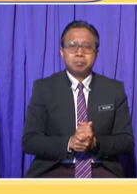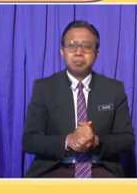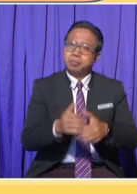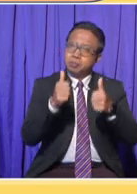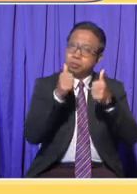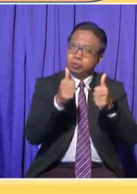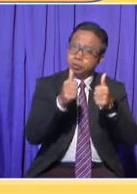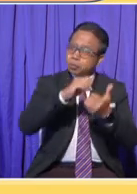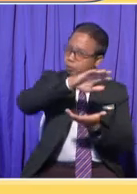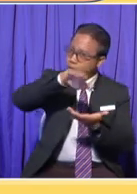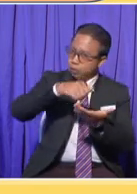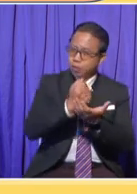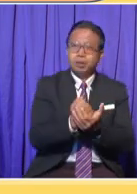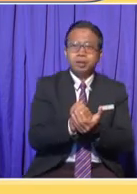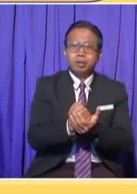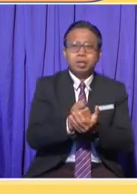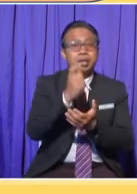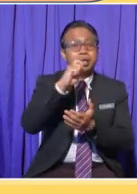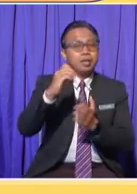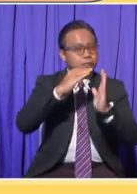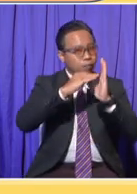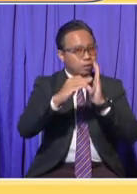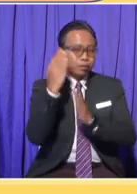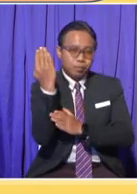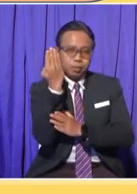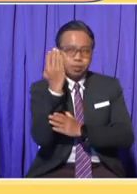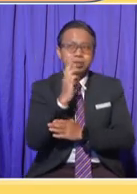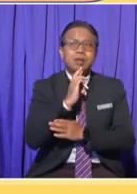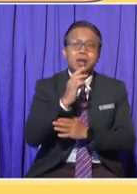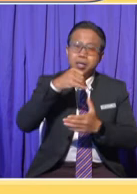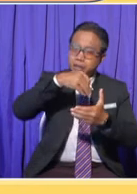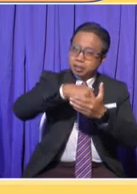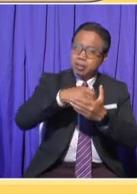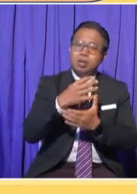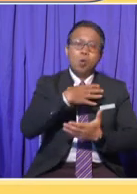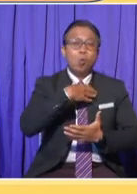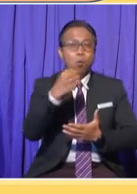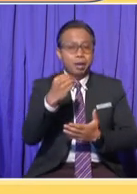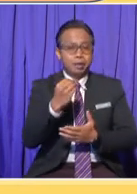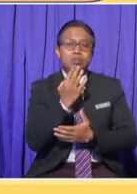Good job, everyone. The proper fractions are in the white shaded.